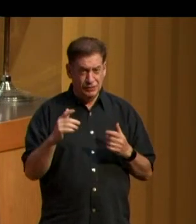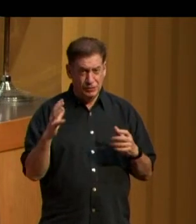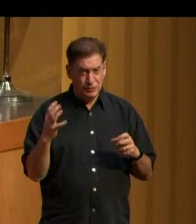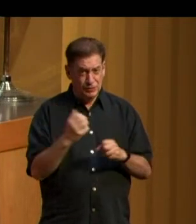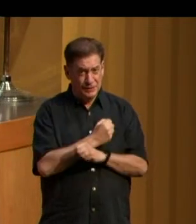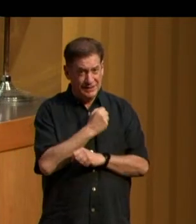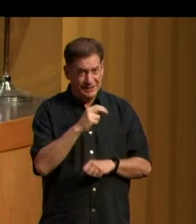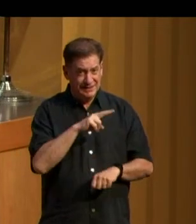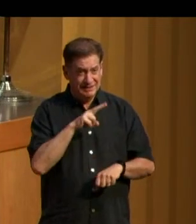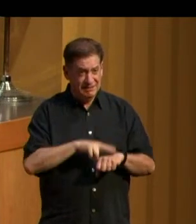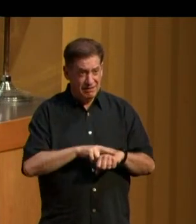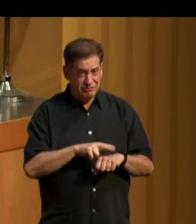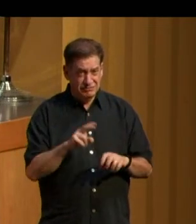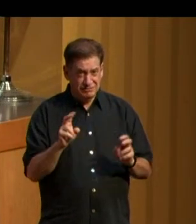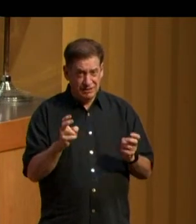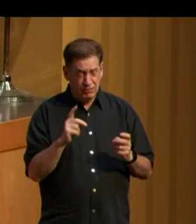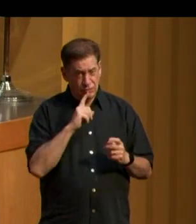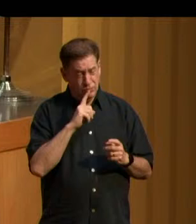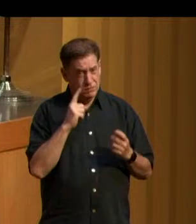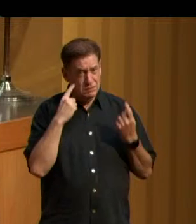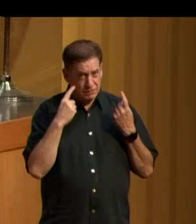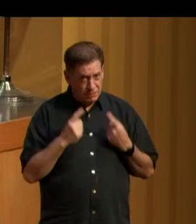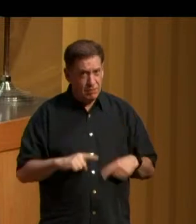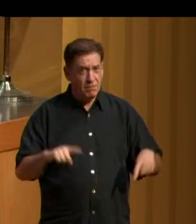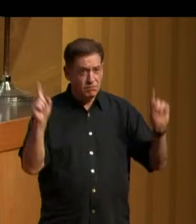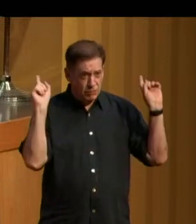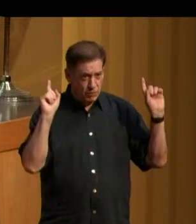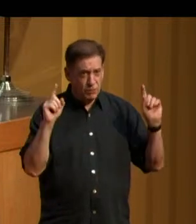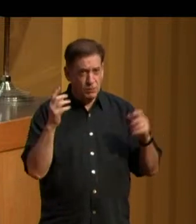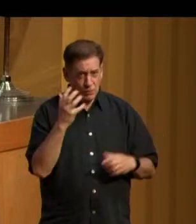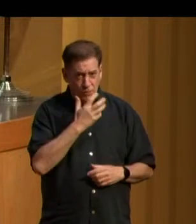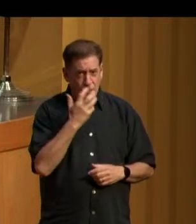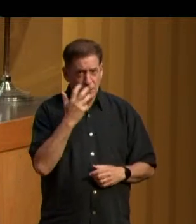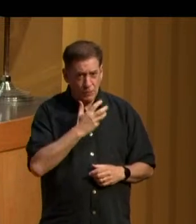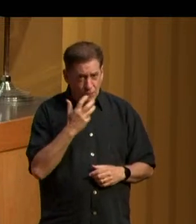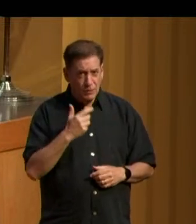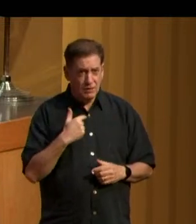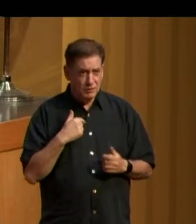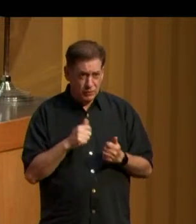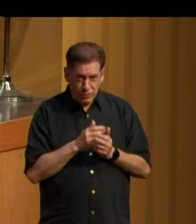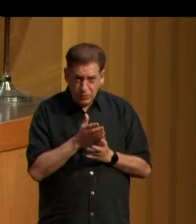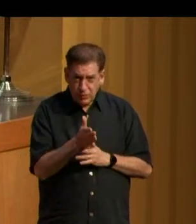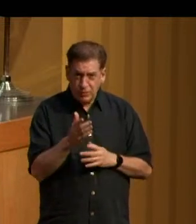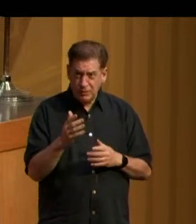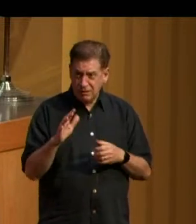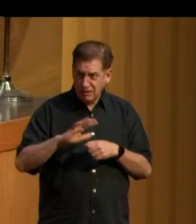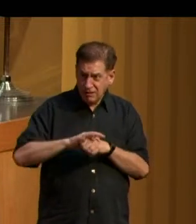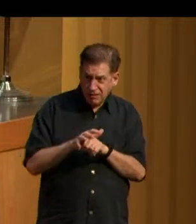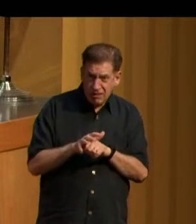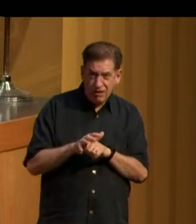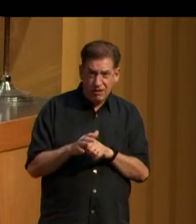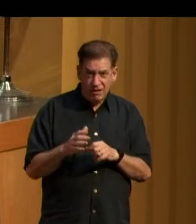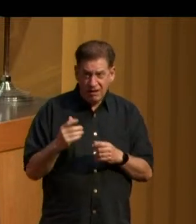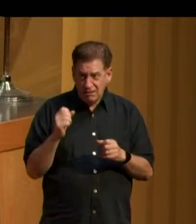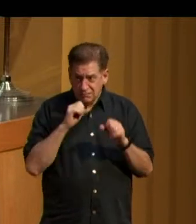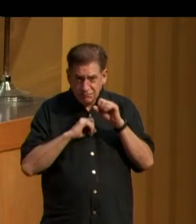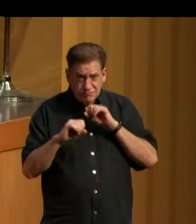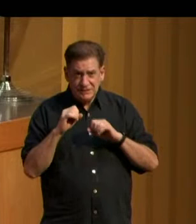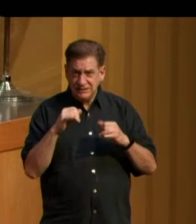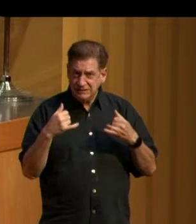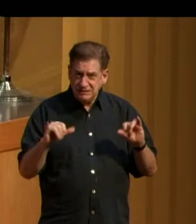is quite an accomplishment considering everything that we went through with COVID this year and the